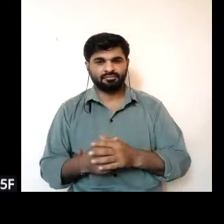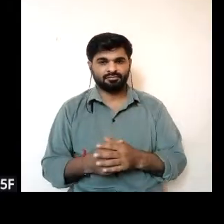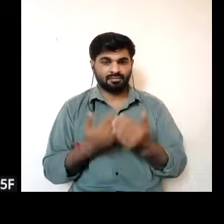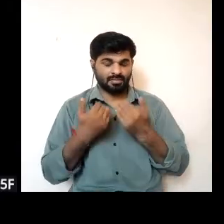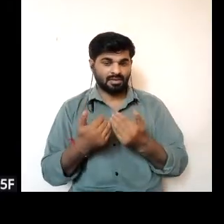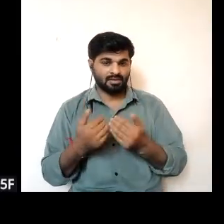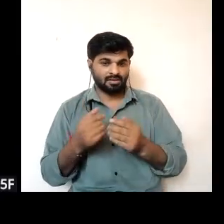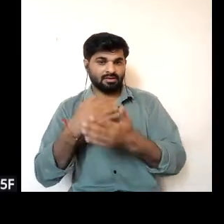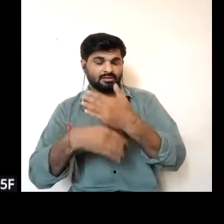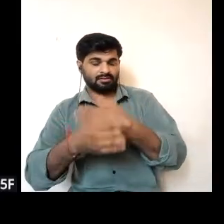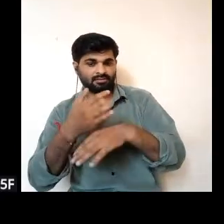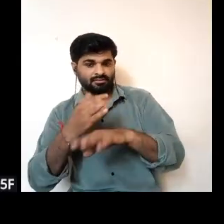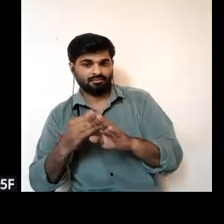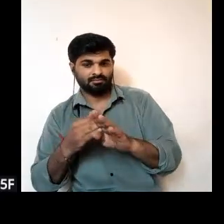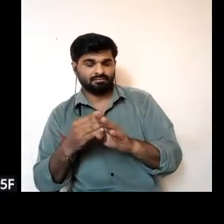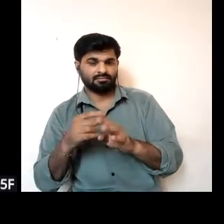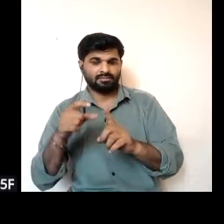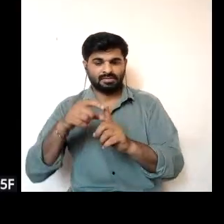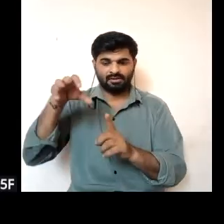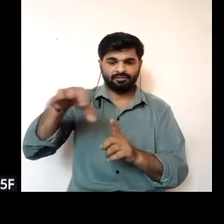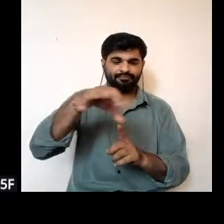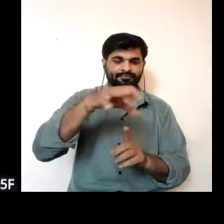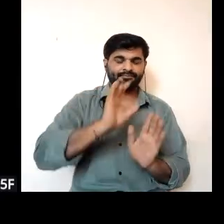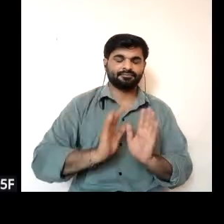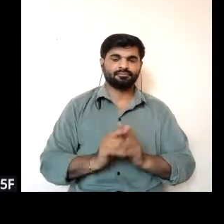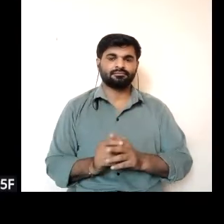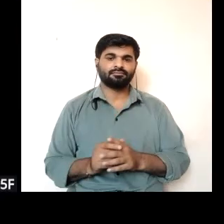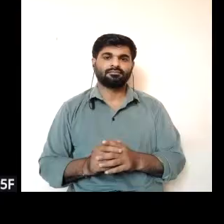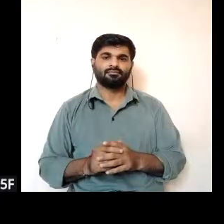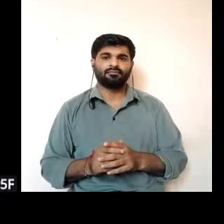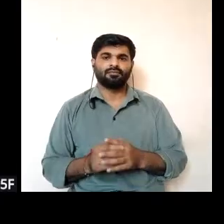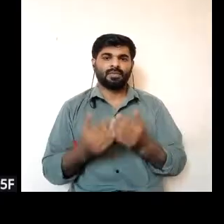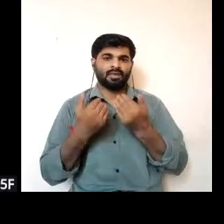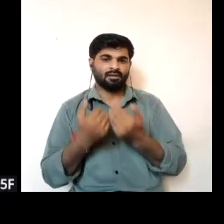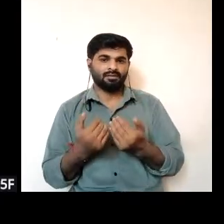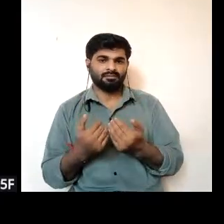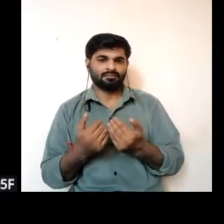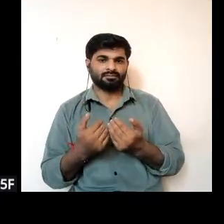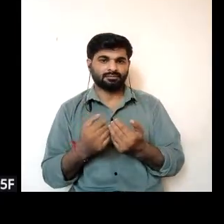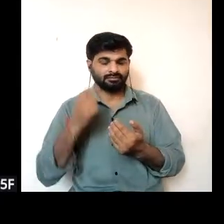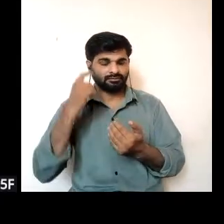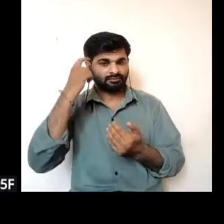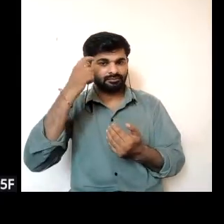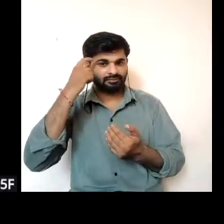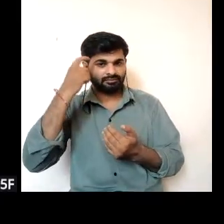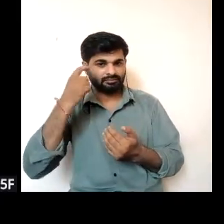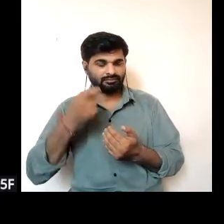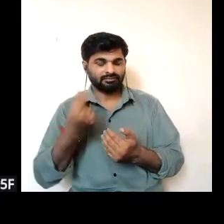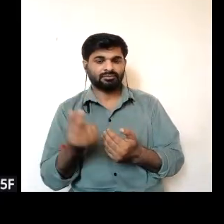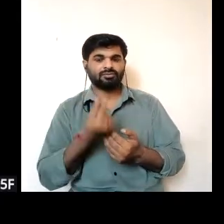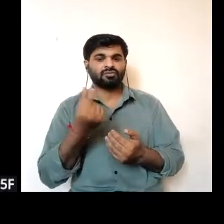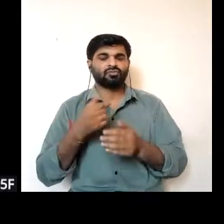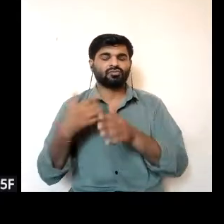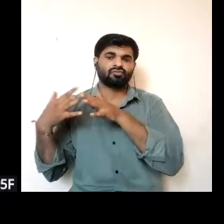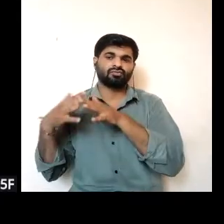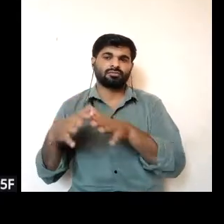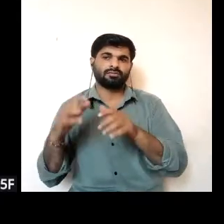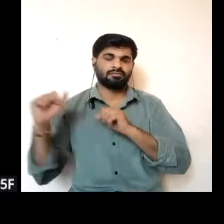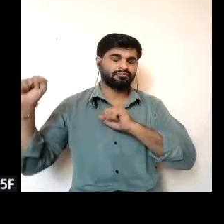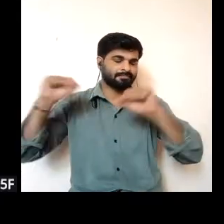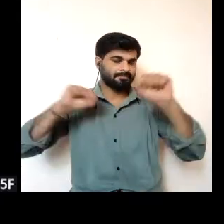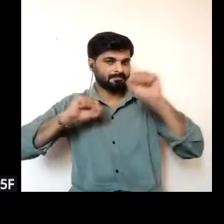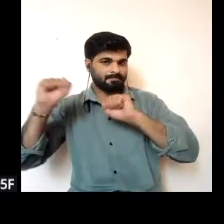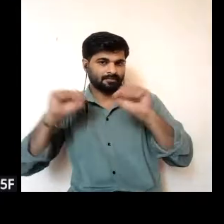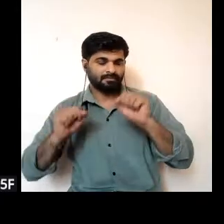sector. And even then, things didn't happen, and there was a huge rally, protests that